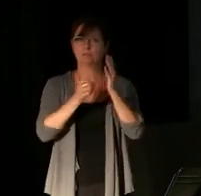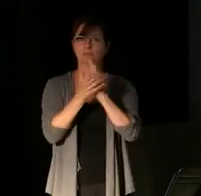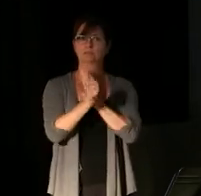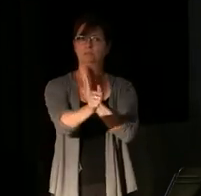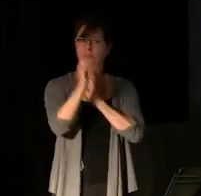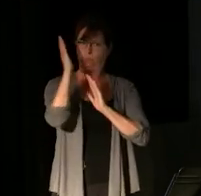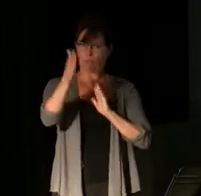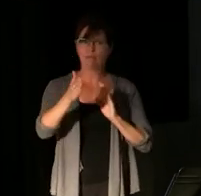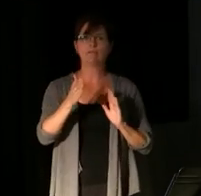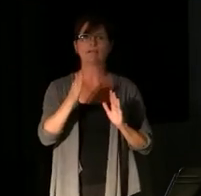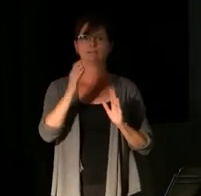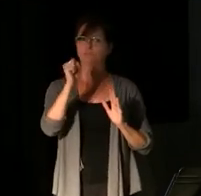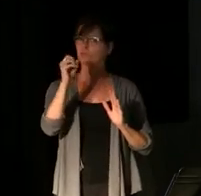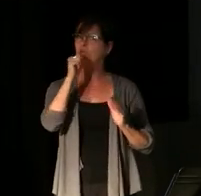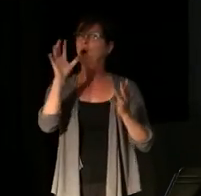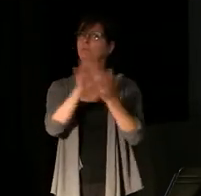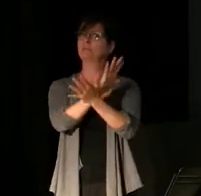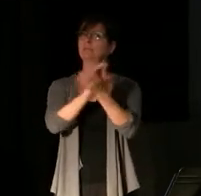your army.